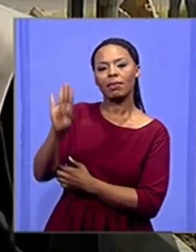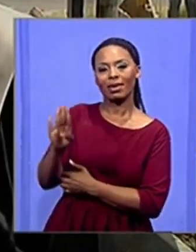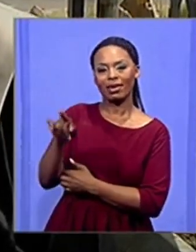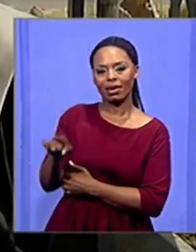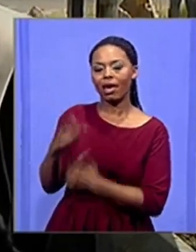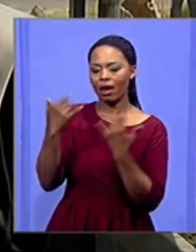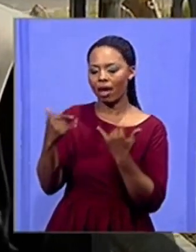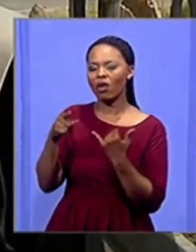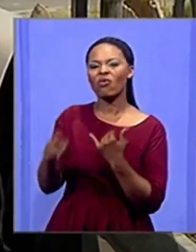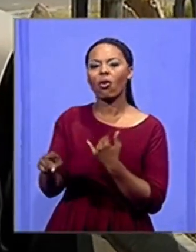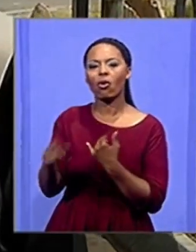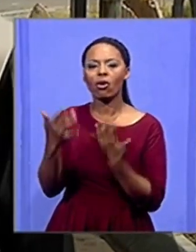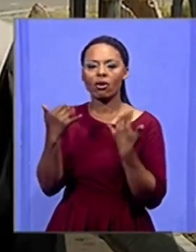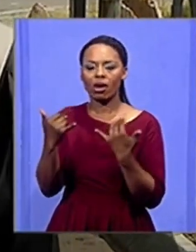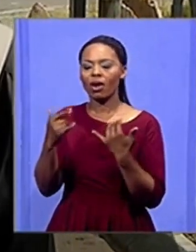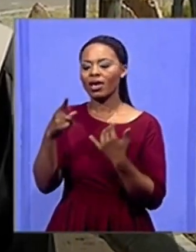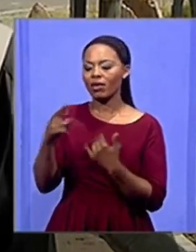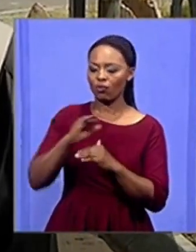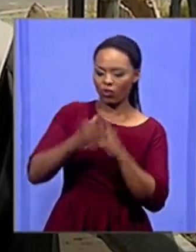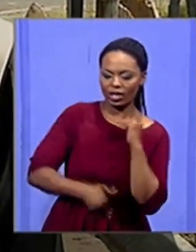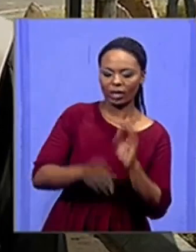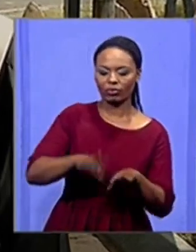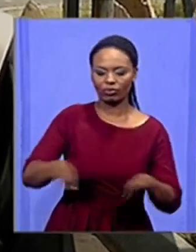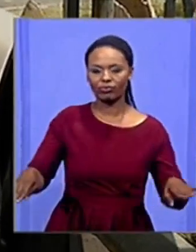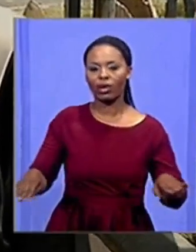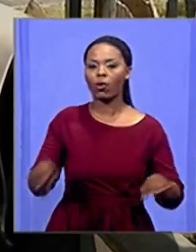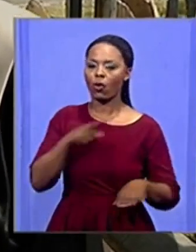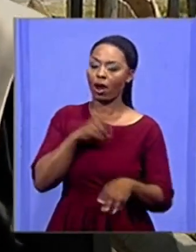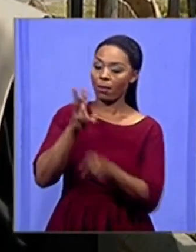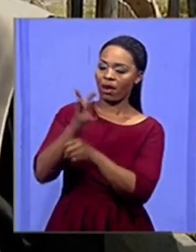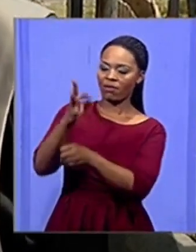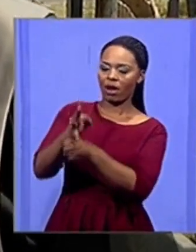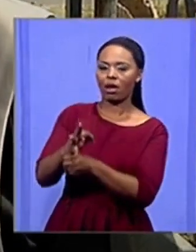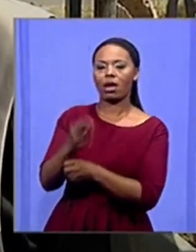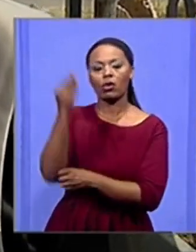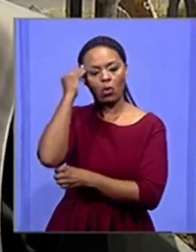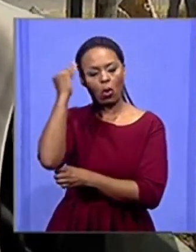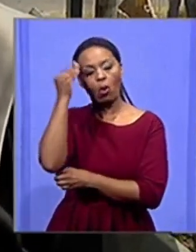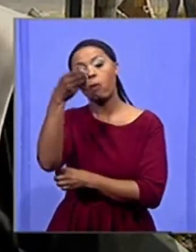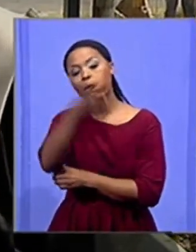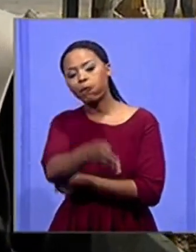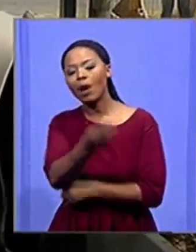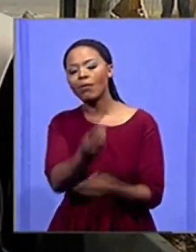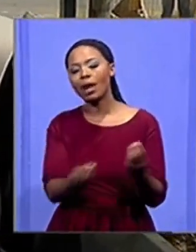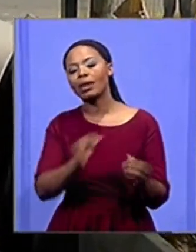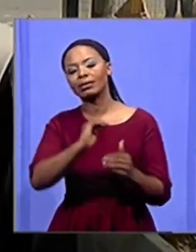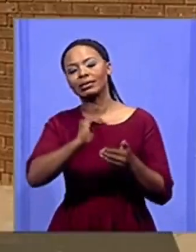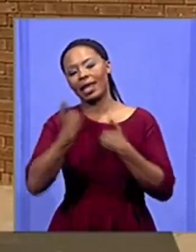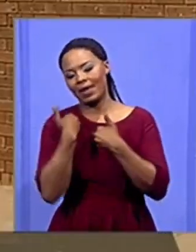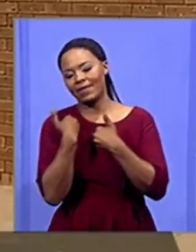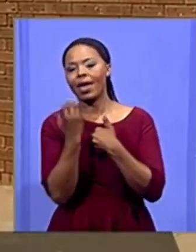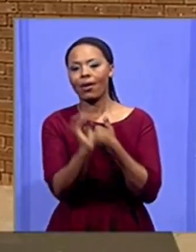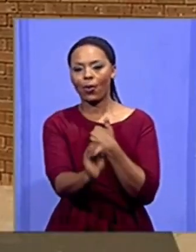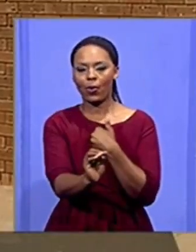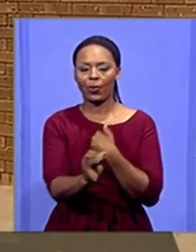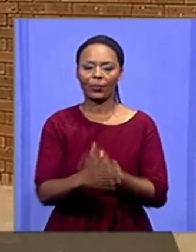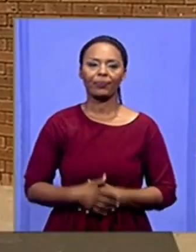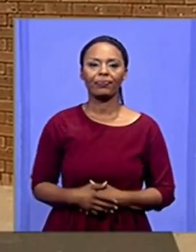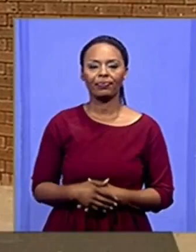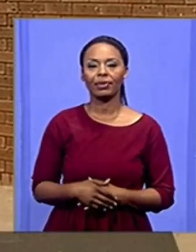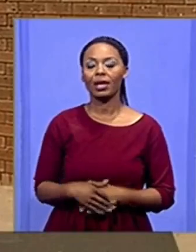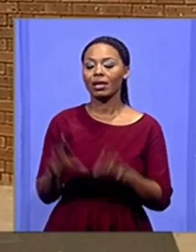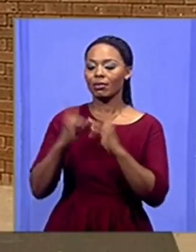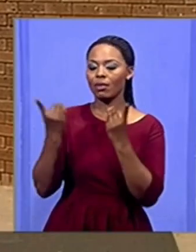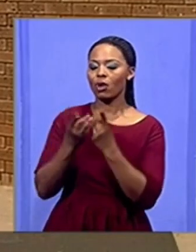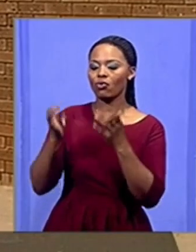kgona go protecta bana motswadi a re a le mo a le mo teng a tsebe gore ngwana ka ko ke mo isitse ngwana ko sekolong sela o safe. Lefapha la